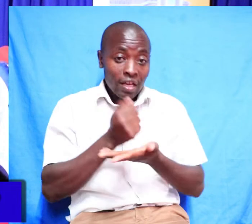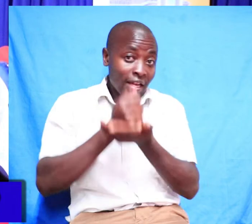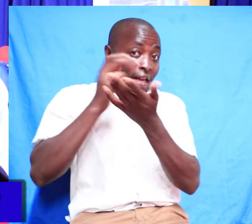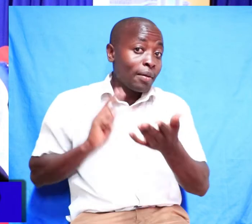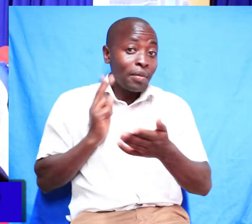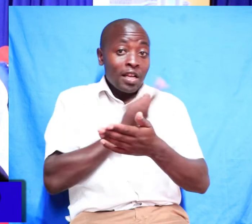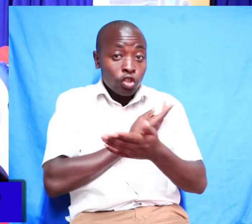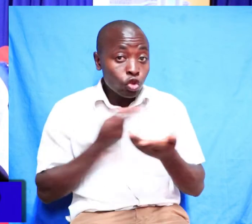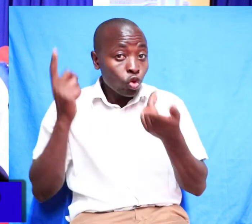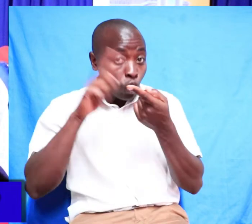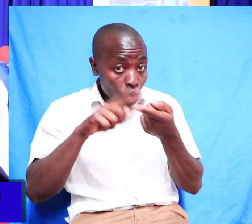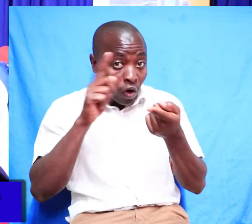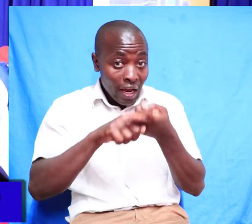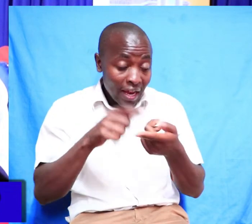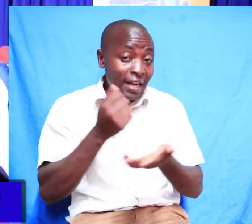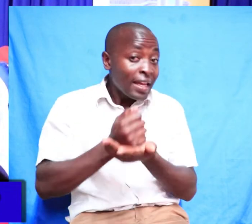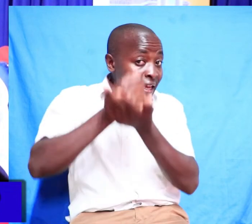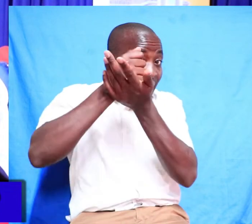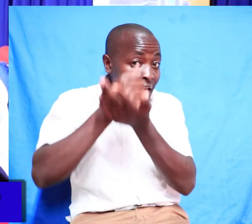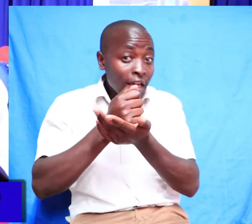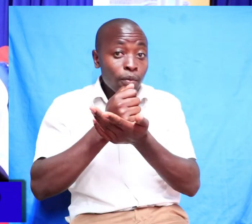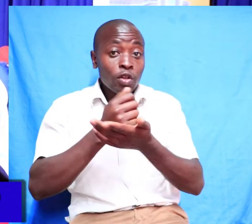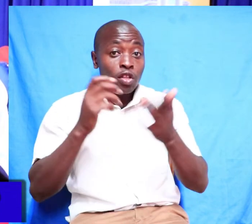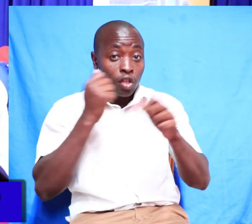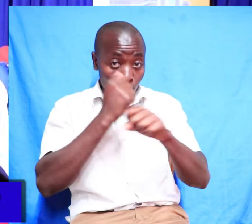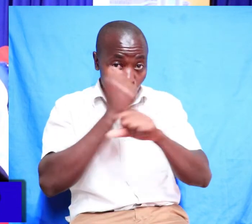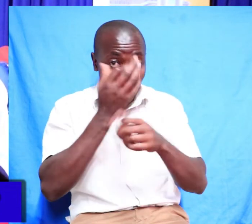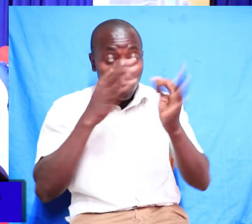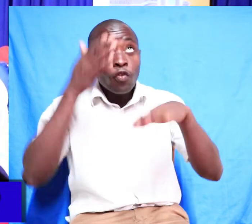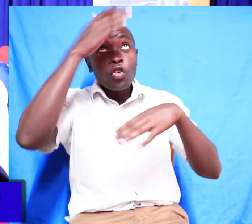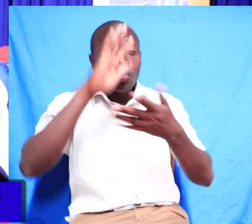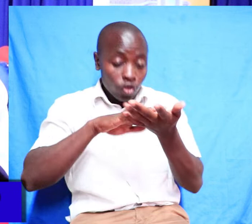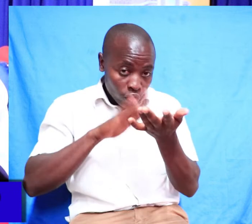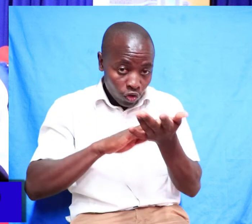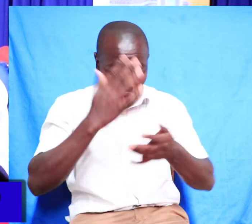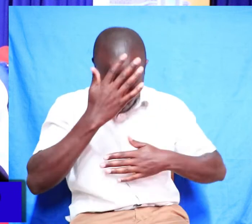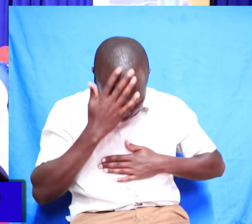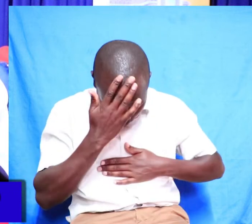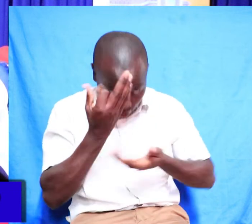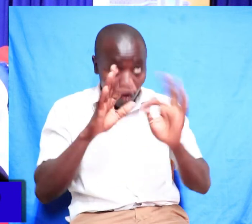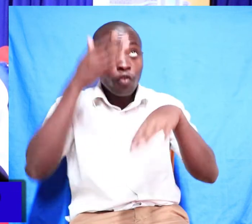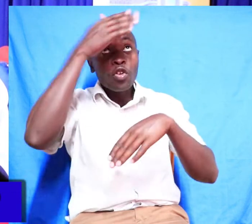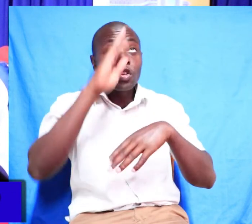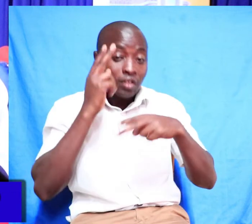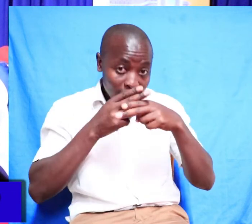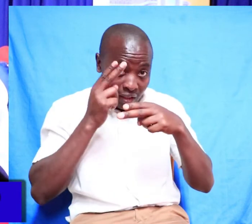add value, support the work of God to the glory and honor of His